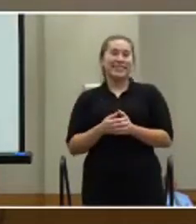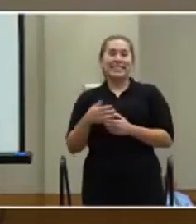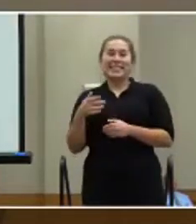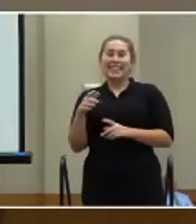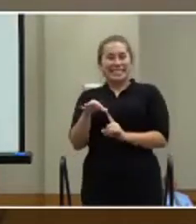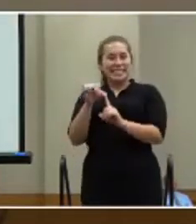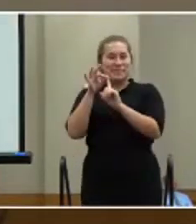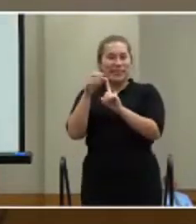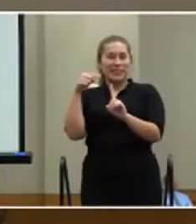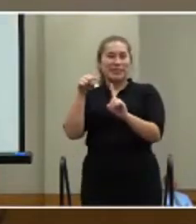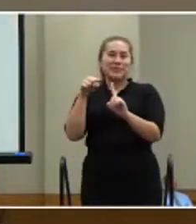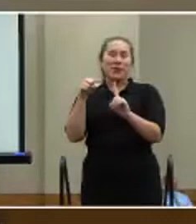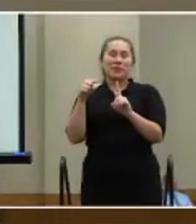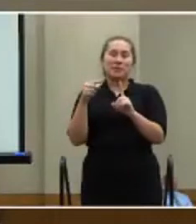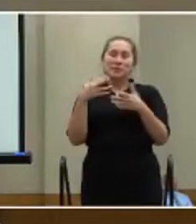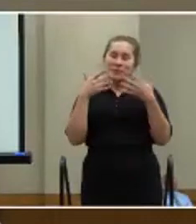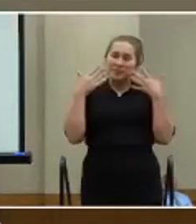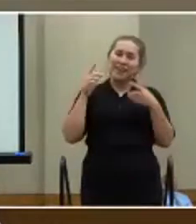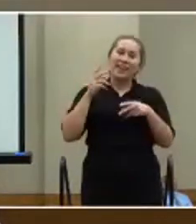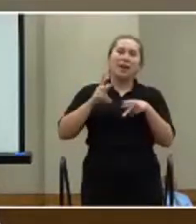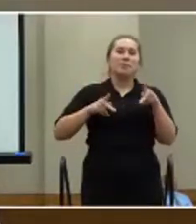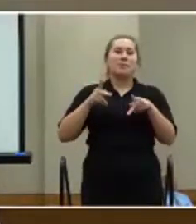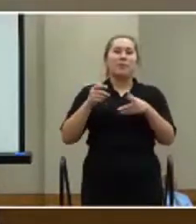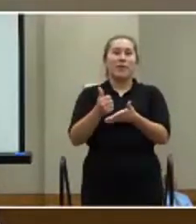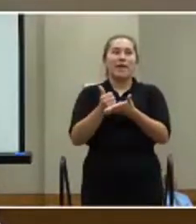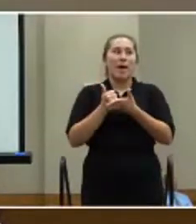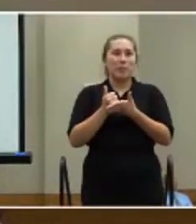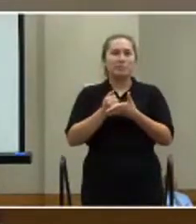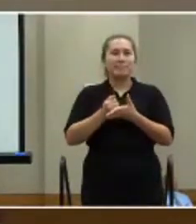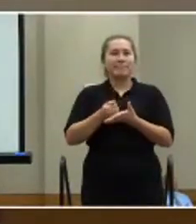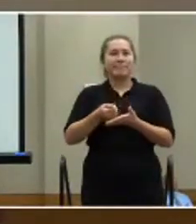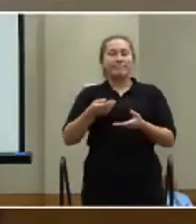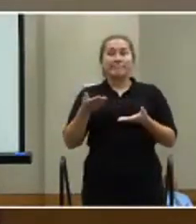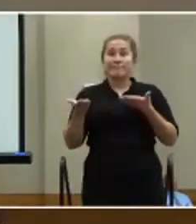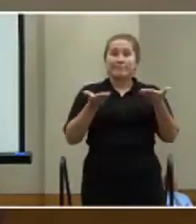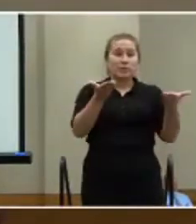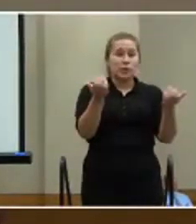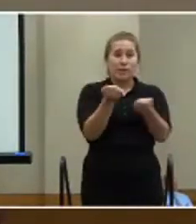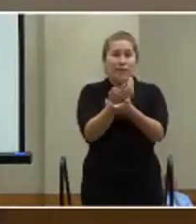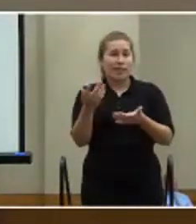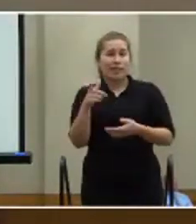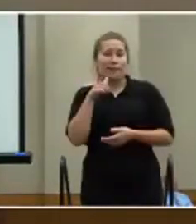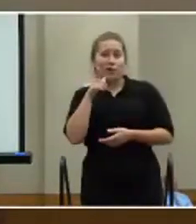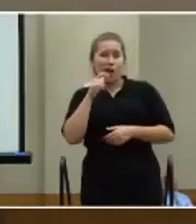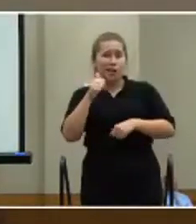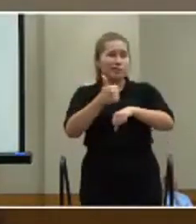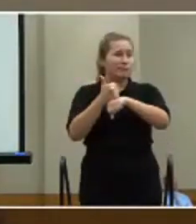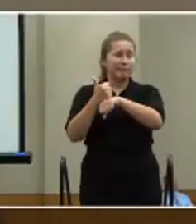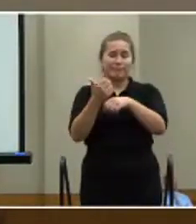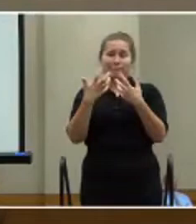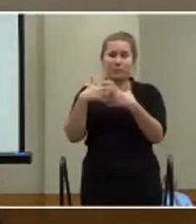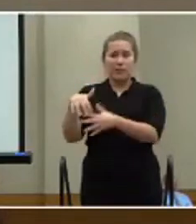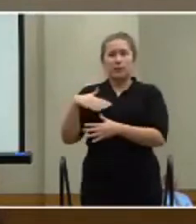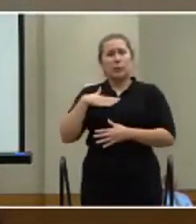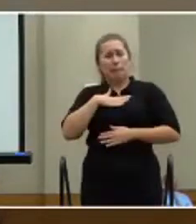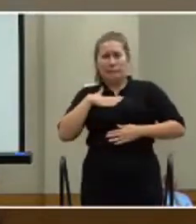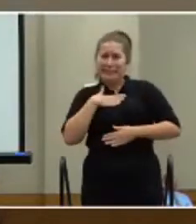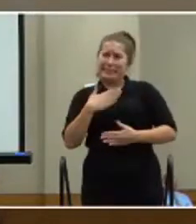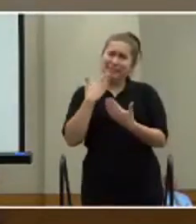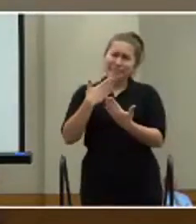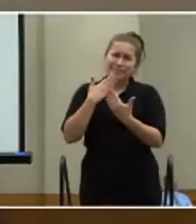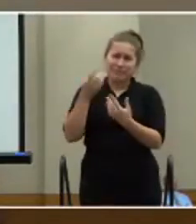especially to the kind people that helped serve us today and share the meal. So please give them our